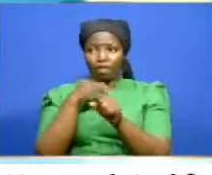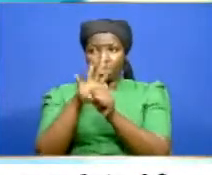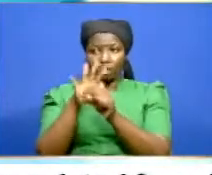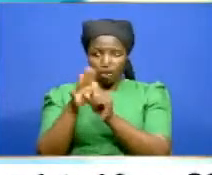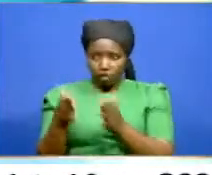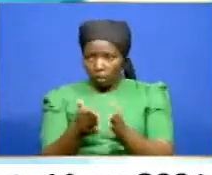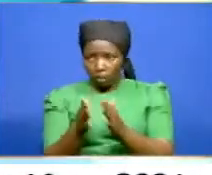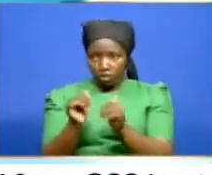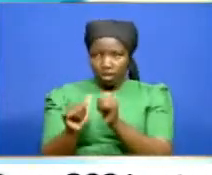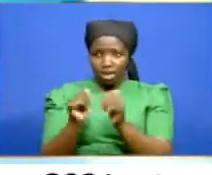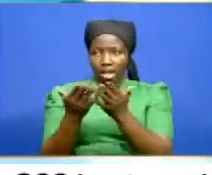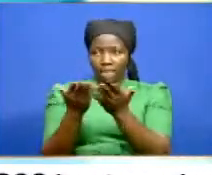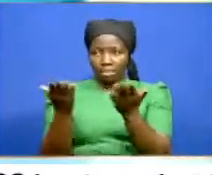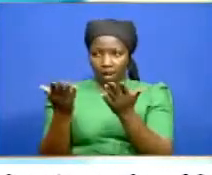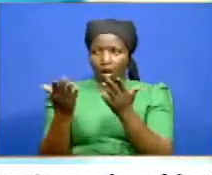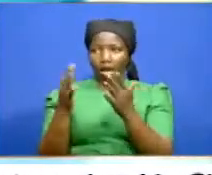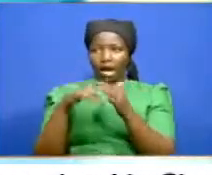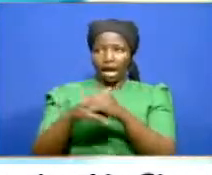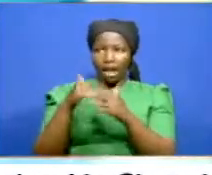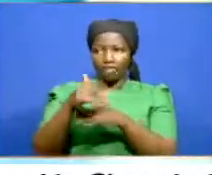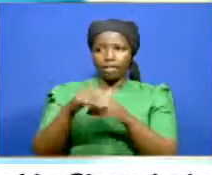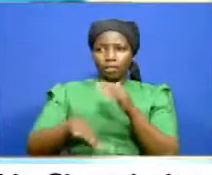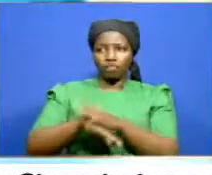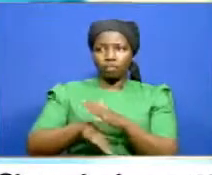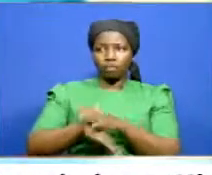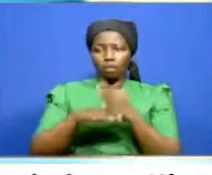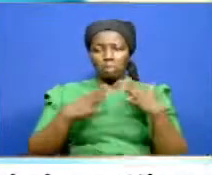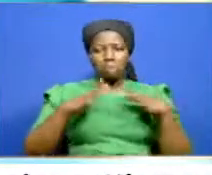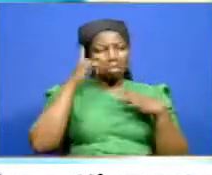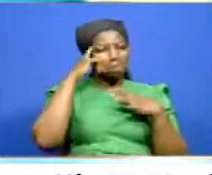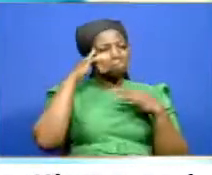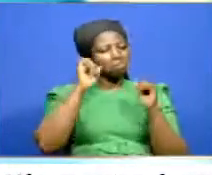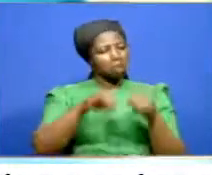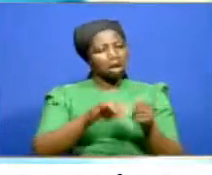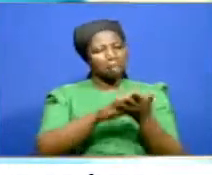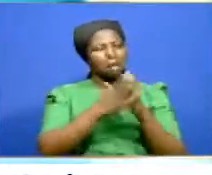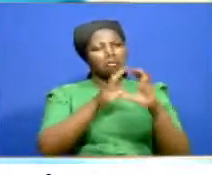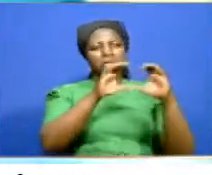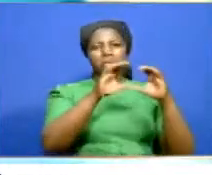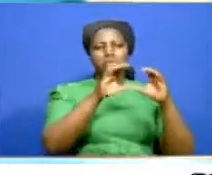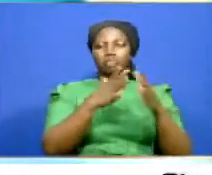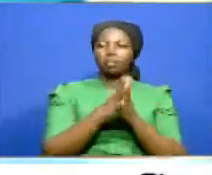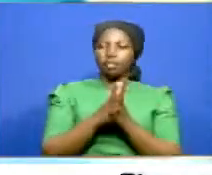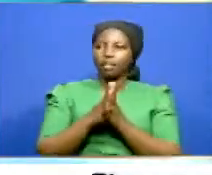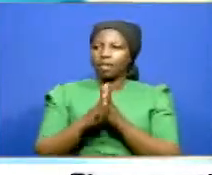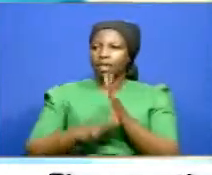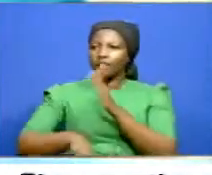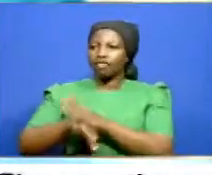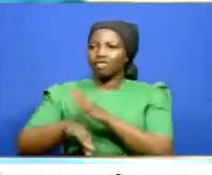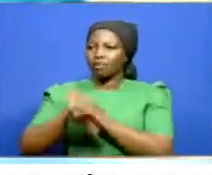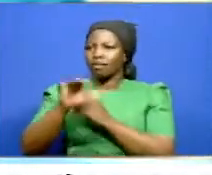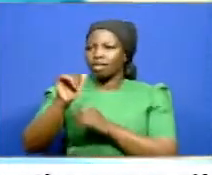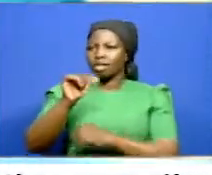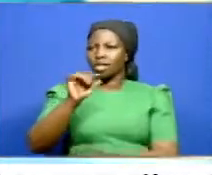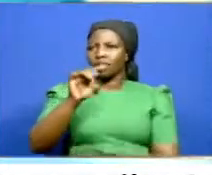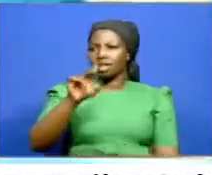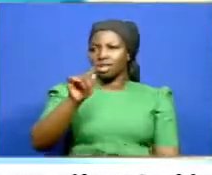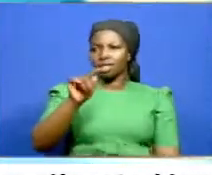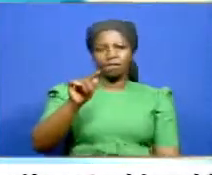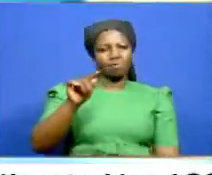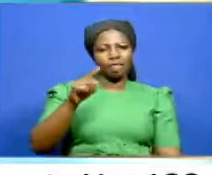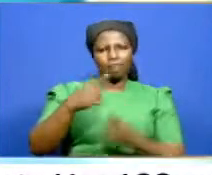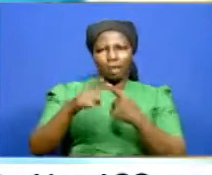after football, because people just think that, you know, you can just be probably coach, you know, football agent, but there are quite a lot of, you know,